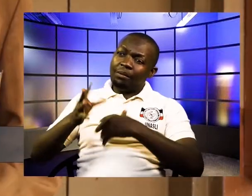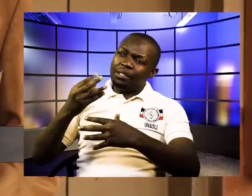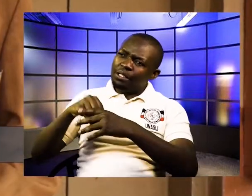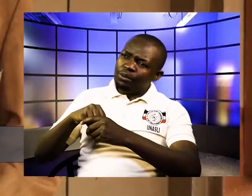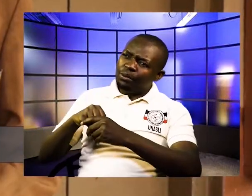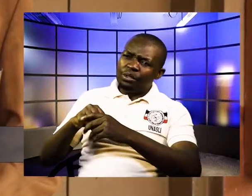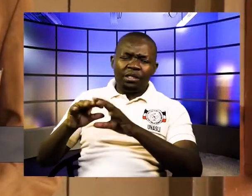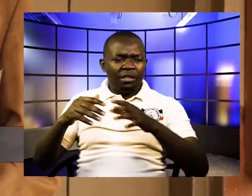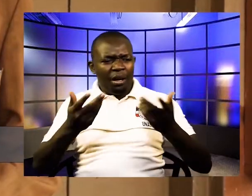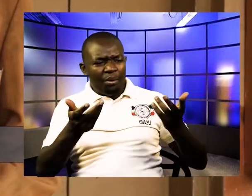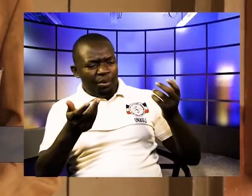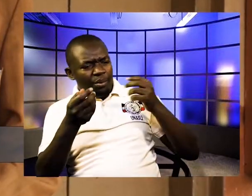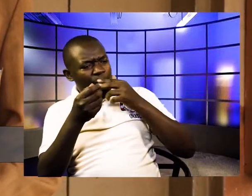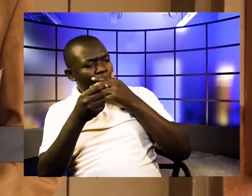How?